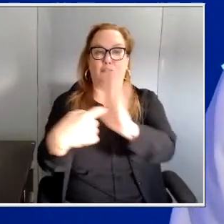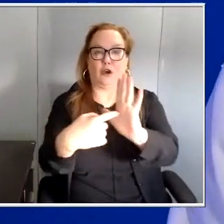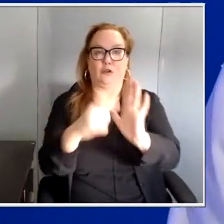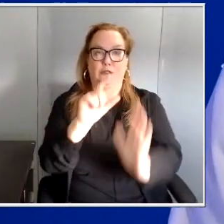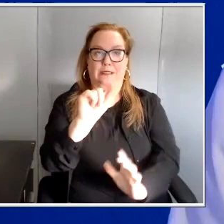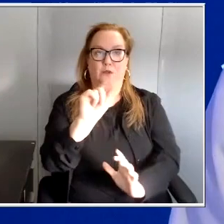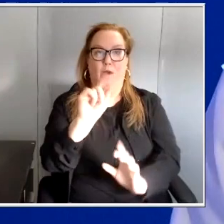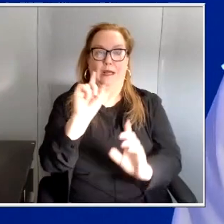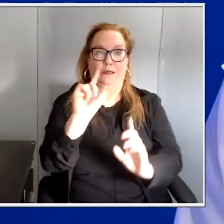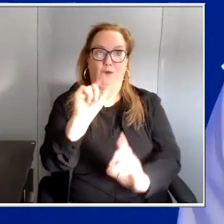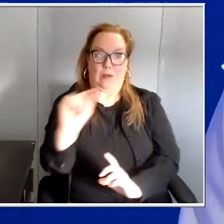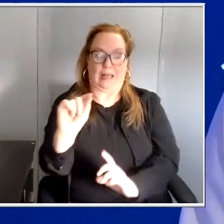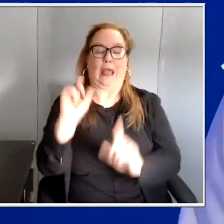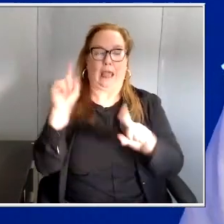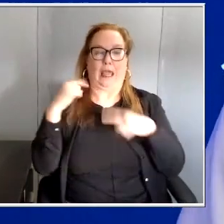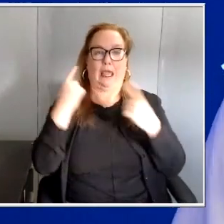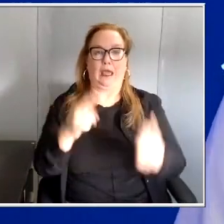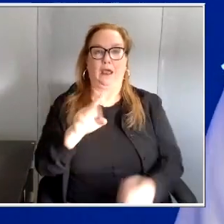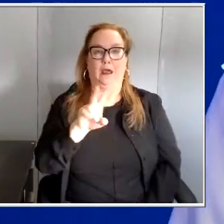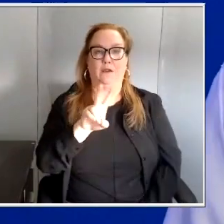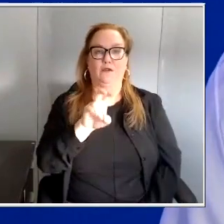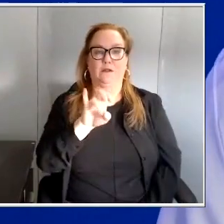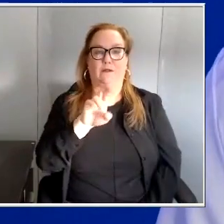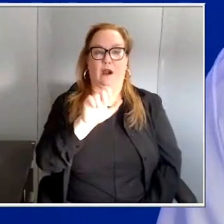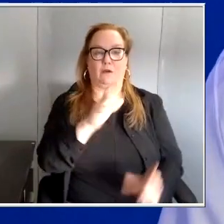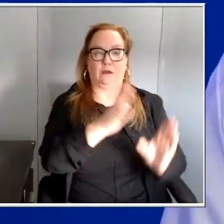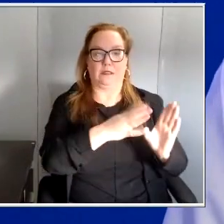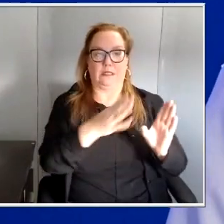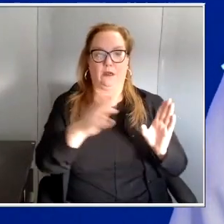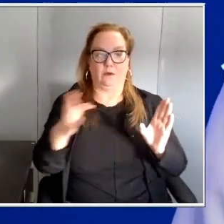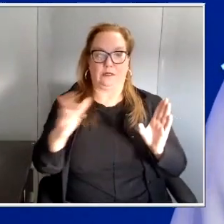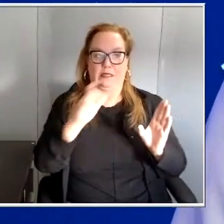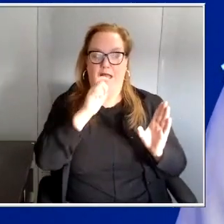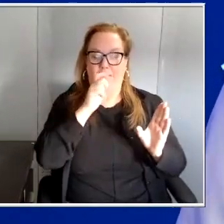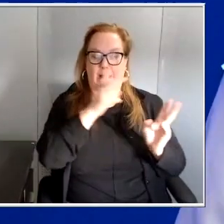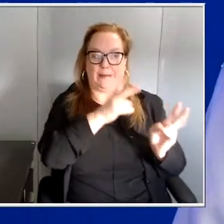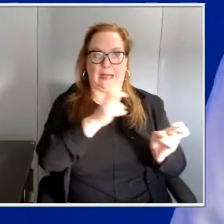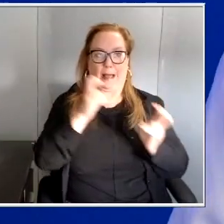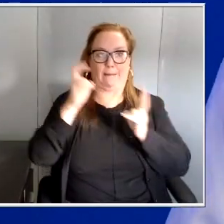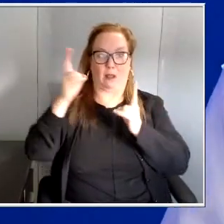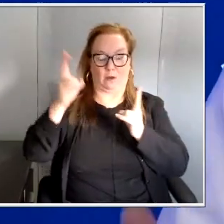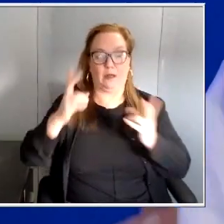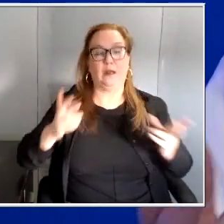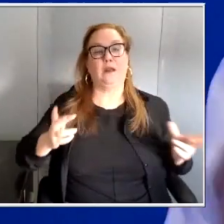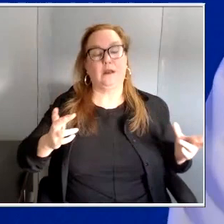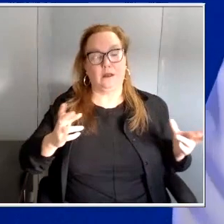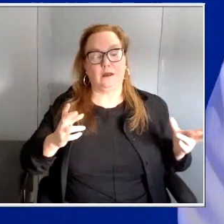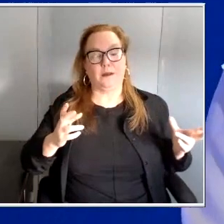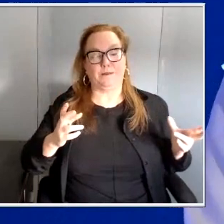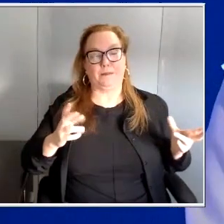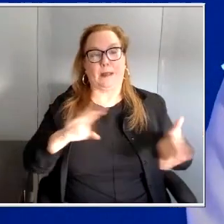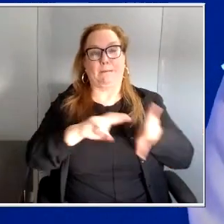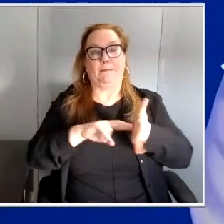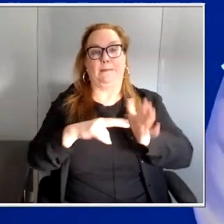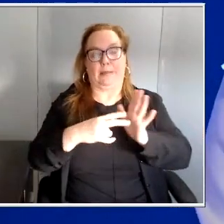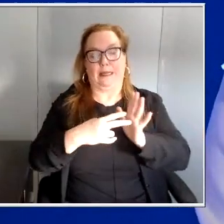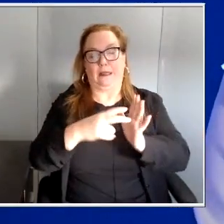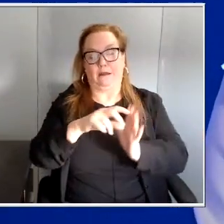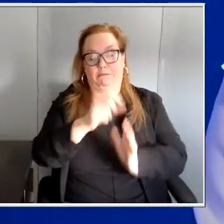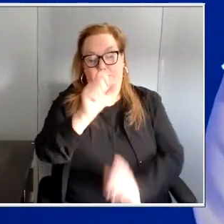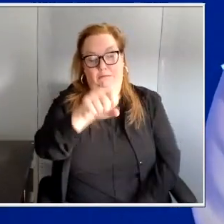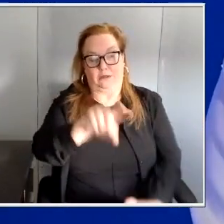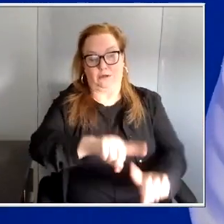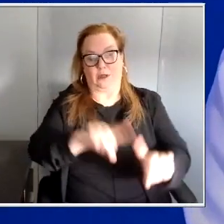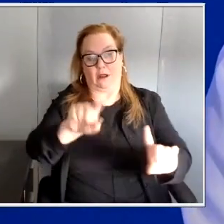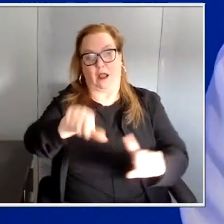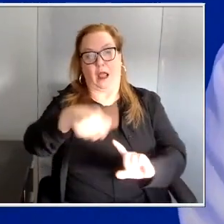2020, those viral sequences really haven't been uploaded. Now, we should say that there are other specific